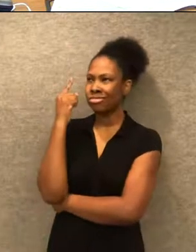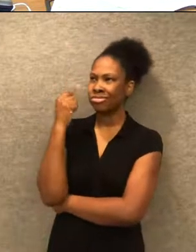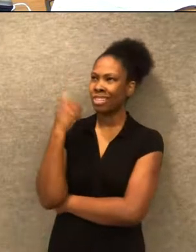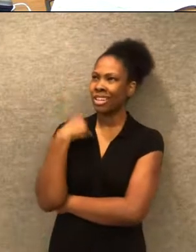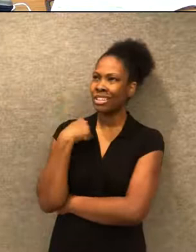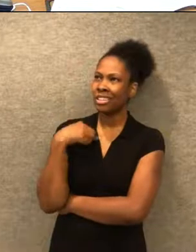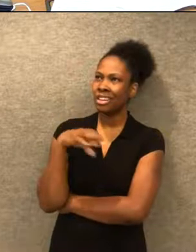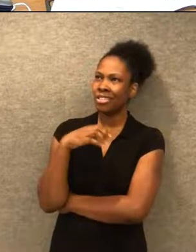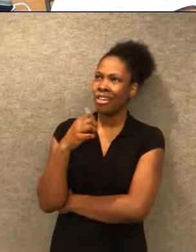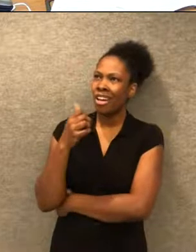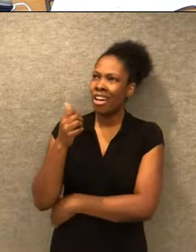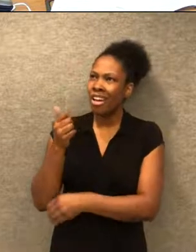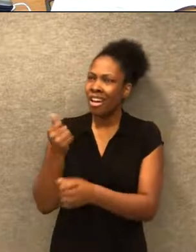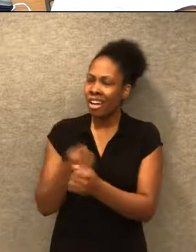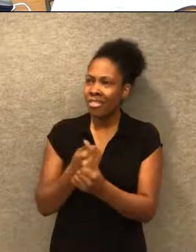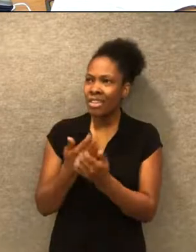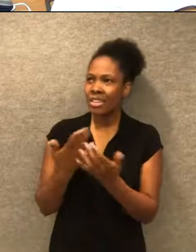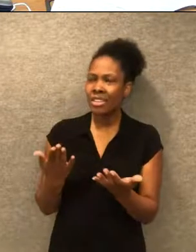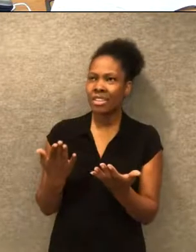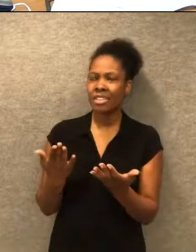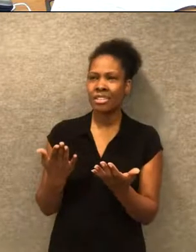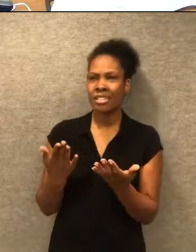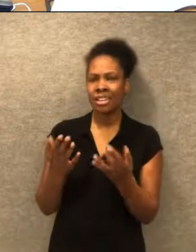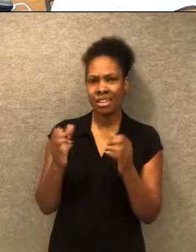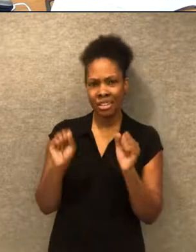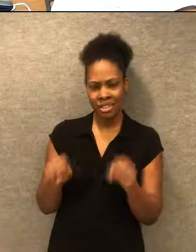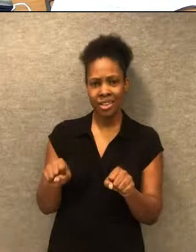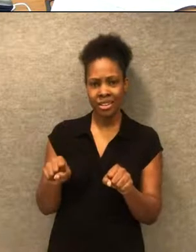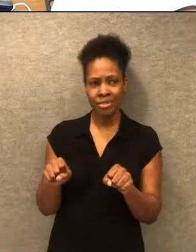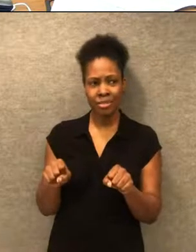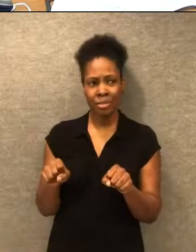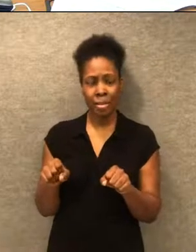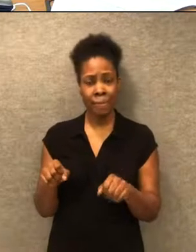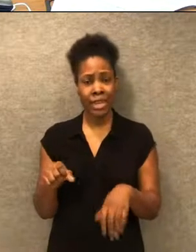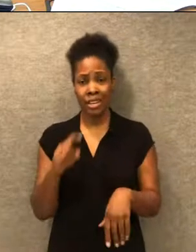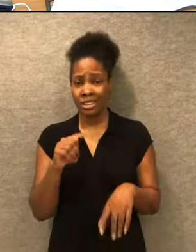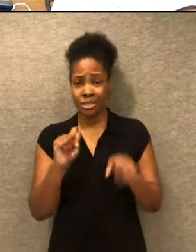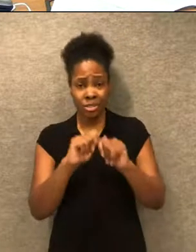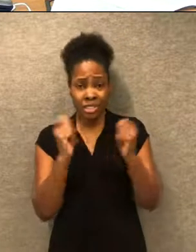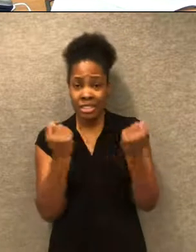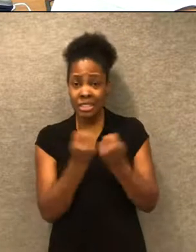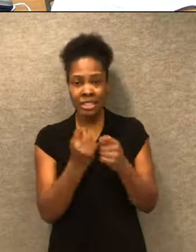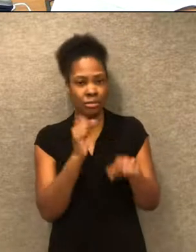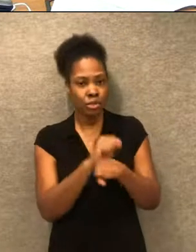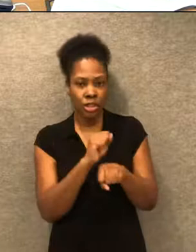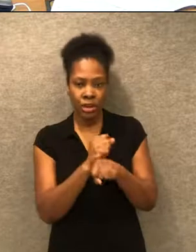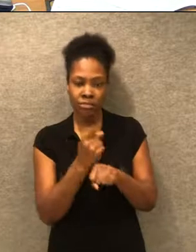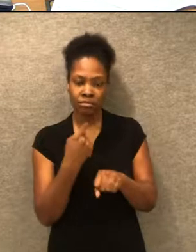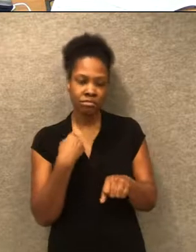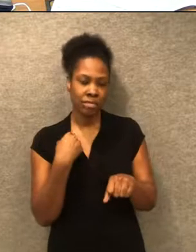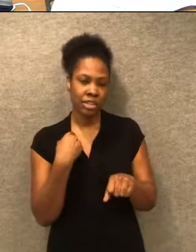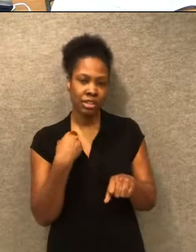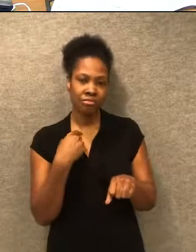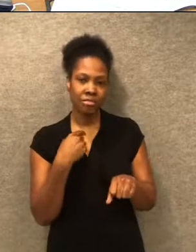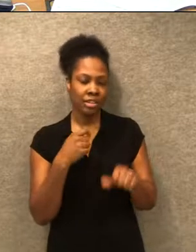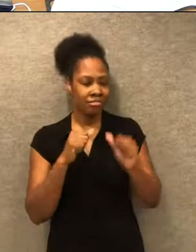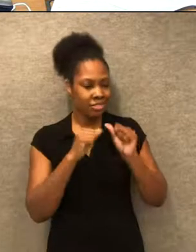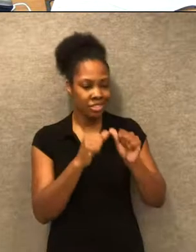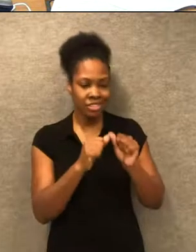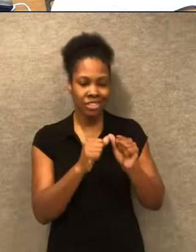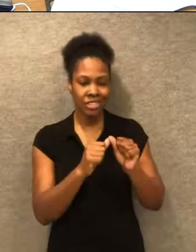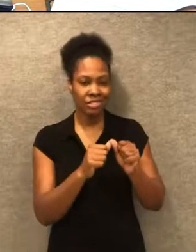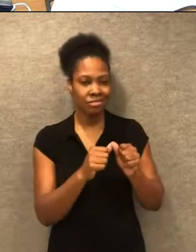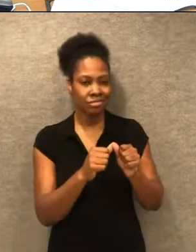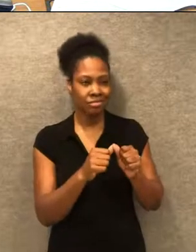everything we as a team, because this was such a team effort, and I can't stop talking about it. Did we do everything